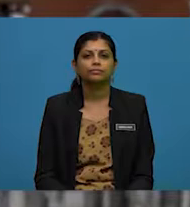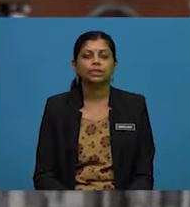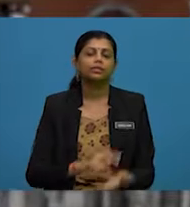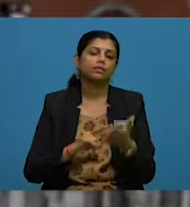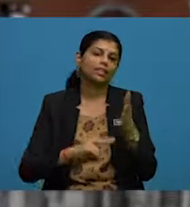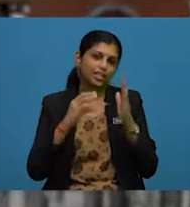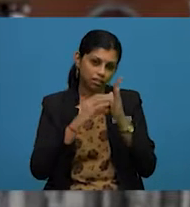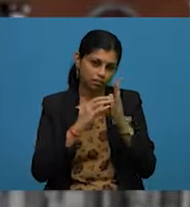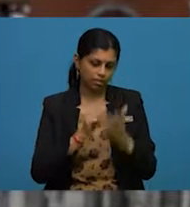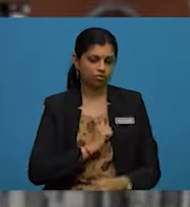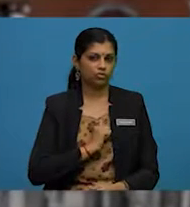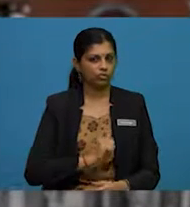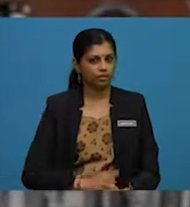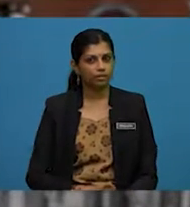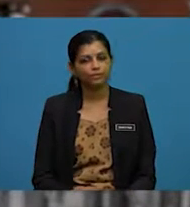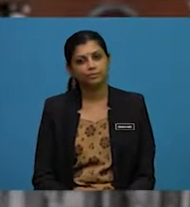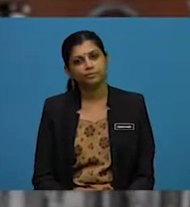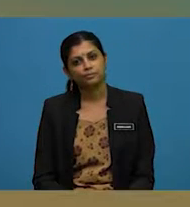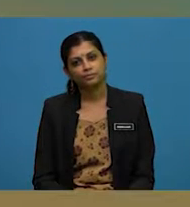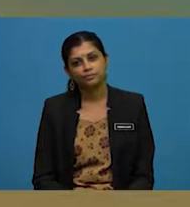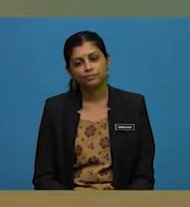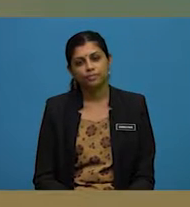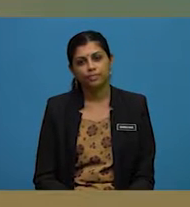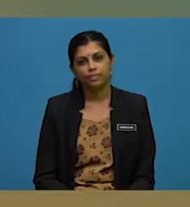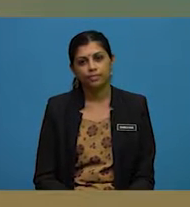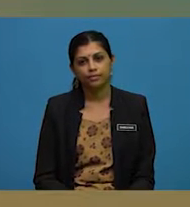Read this paragraph on your own.